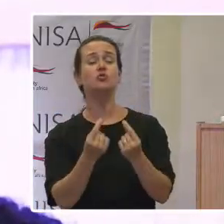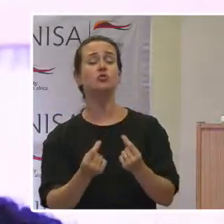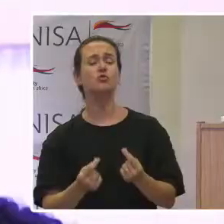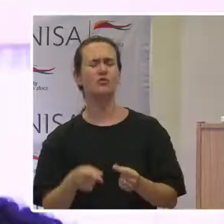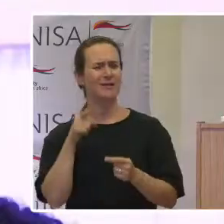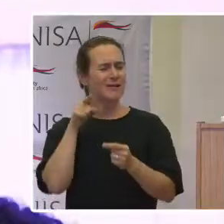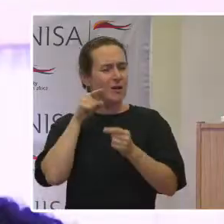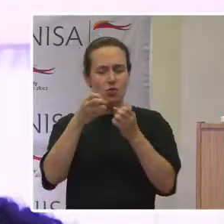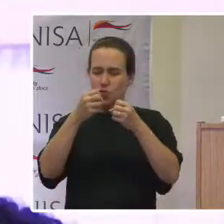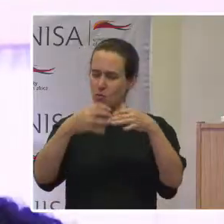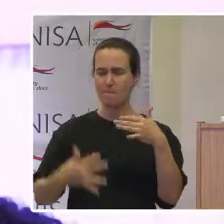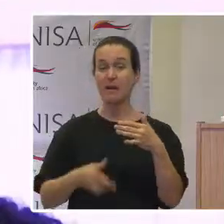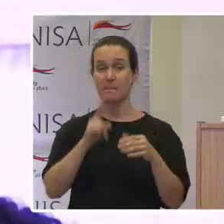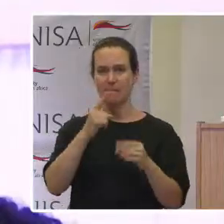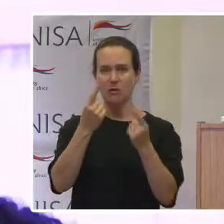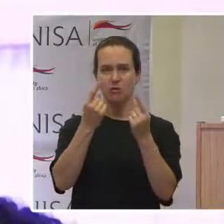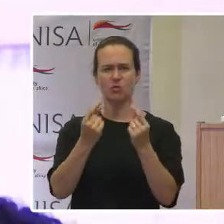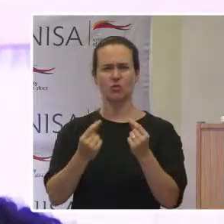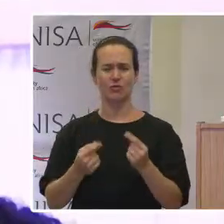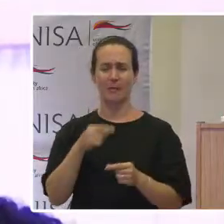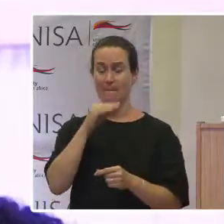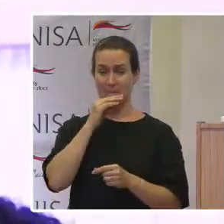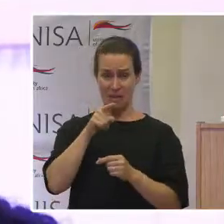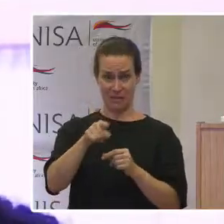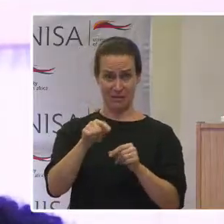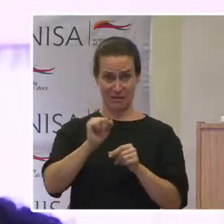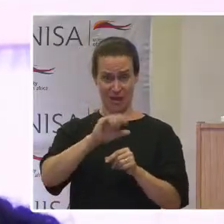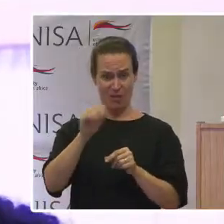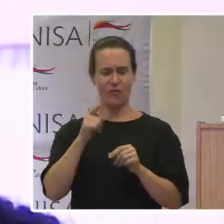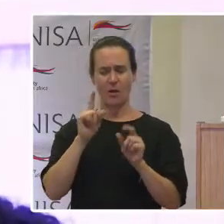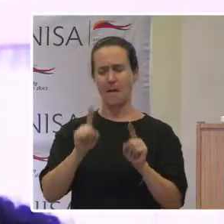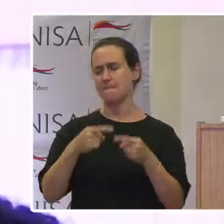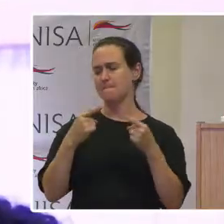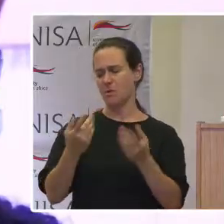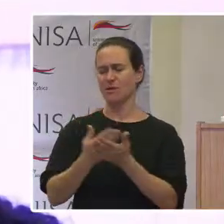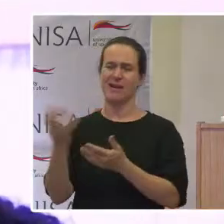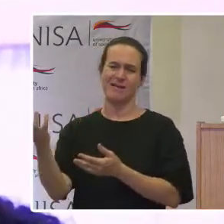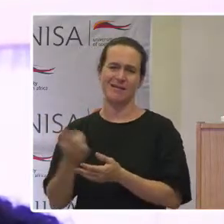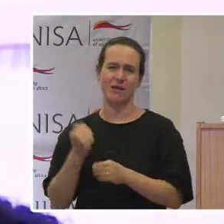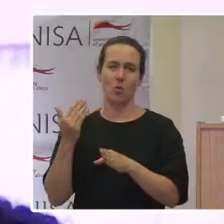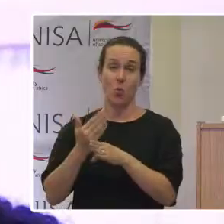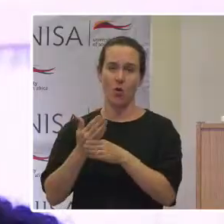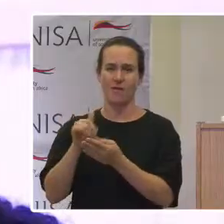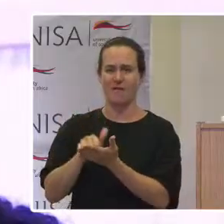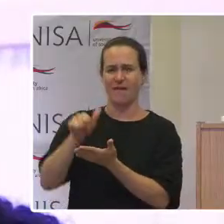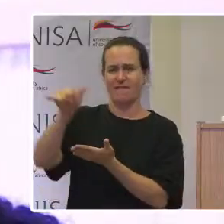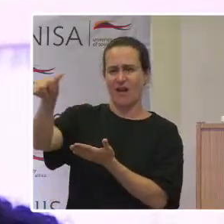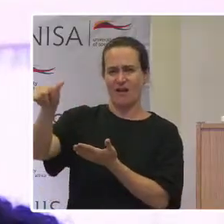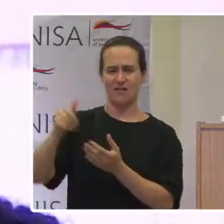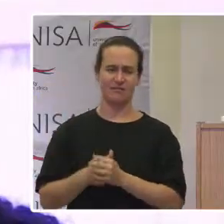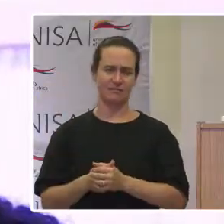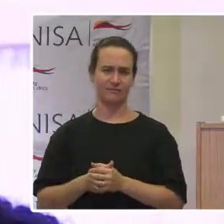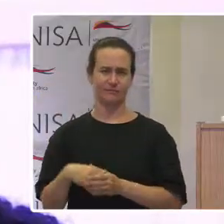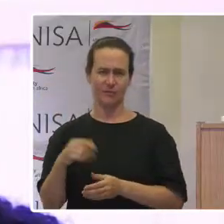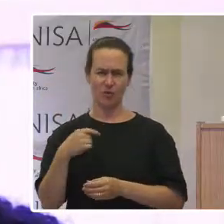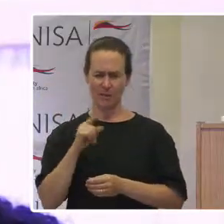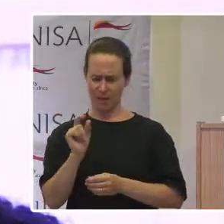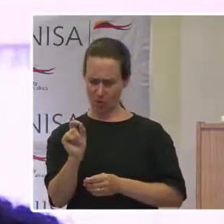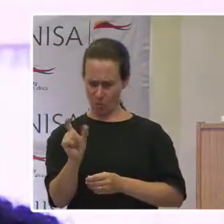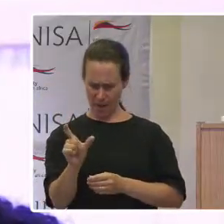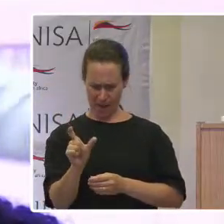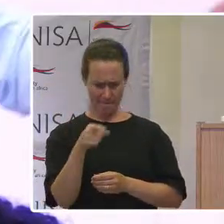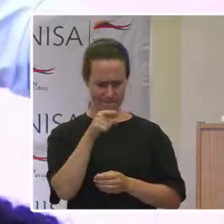requirements, it's almost impossible. All right? So that's problem number one. We need to find a gap between